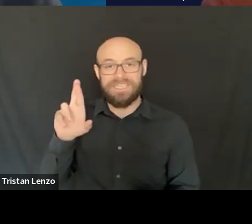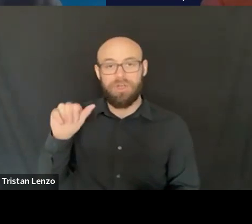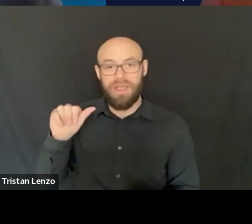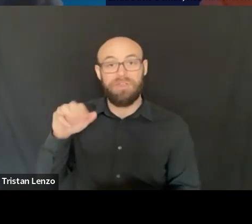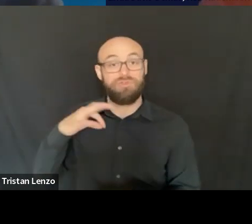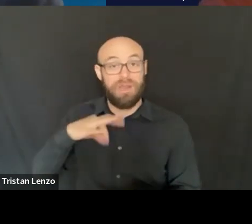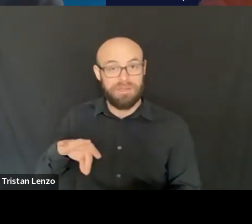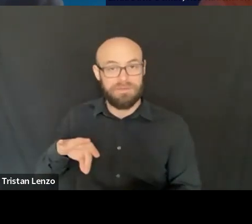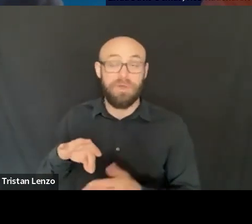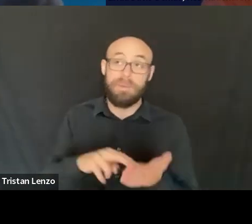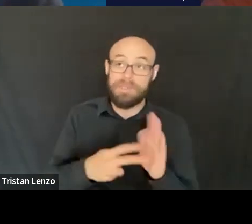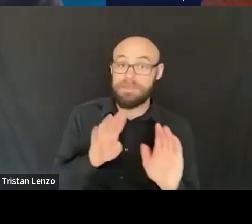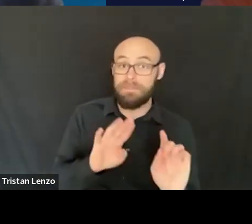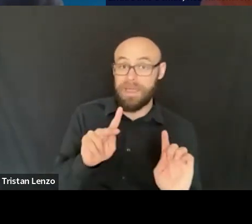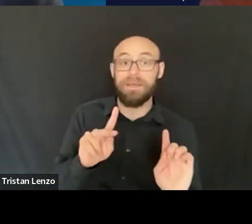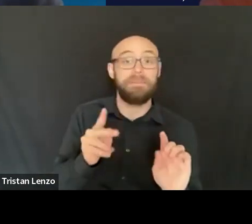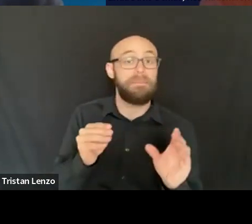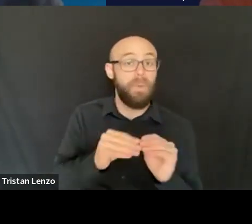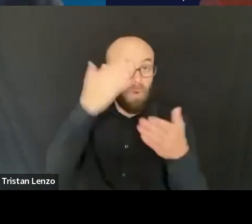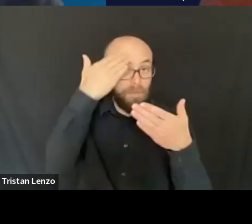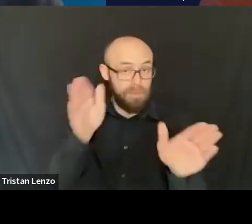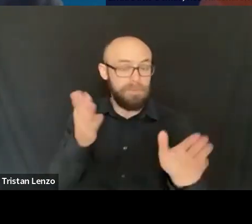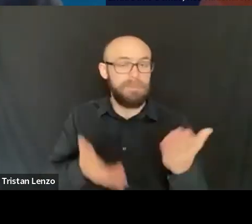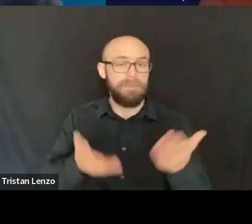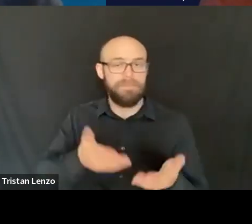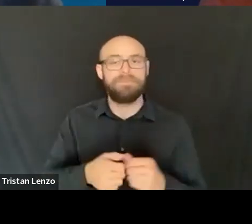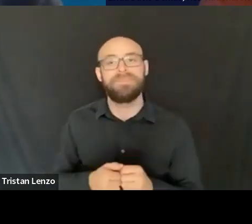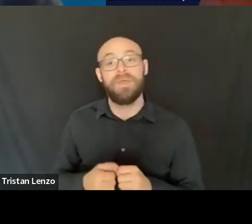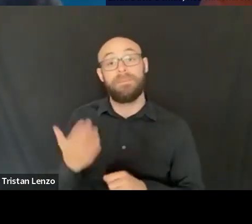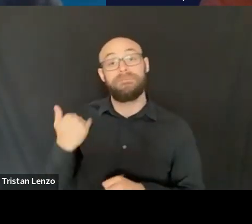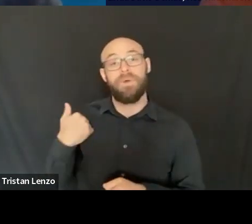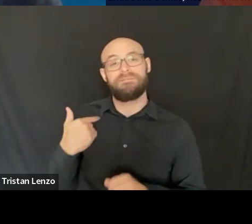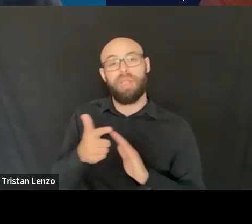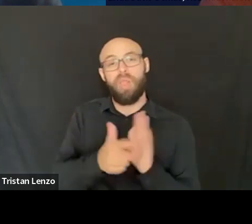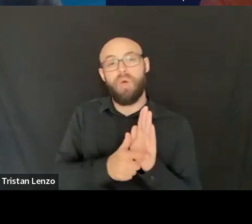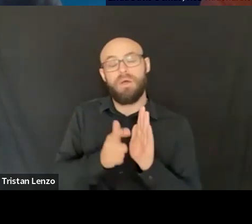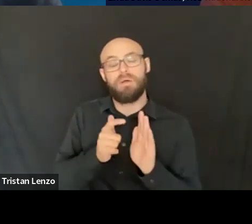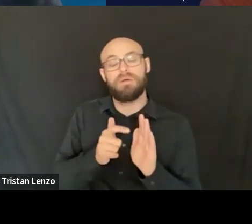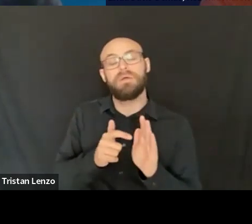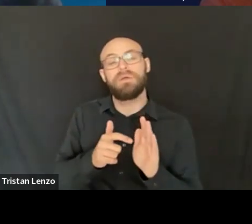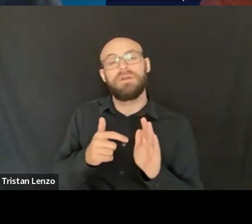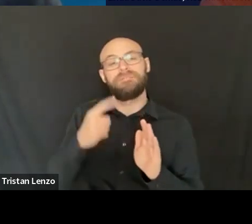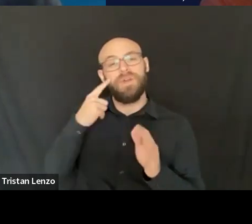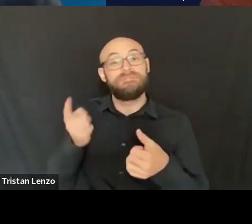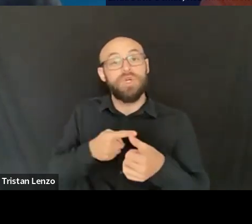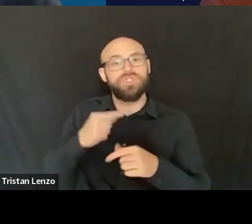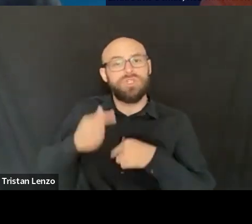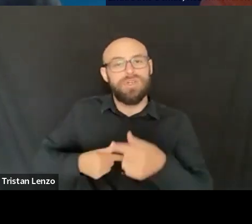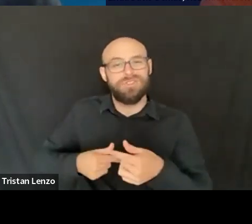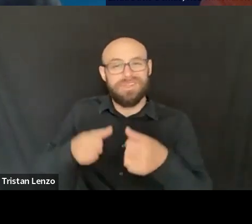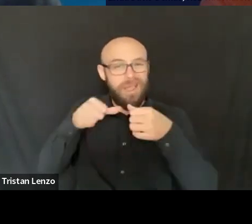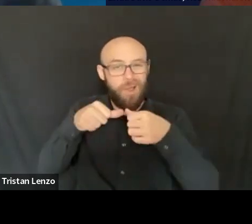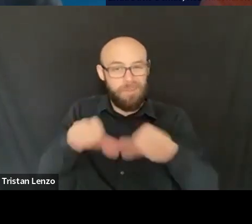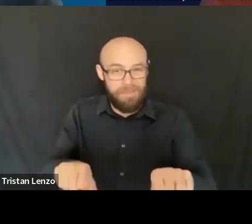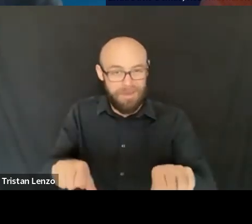in them some more. You have there was legislation to create a first generation down payment program that was in Congress. It looks like that's not come to